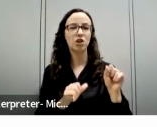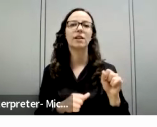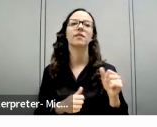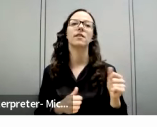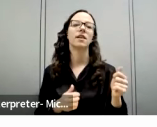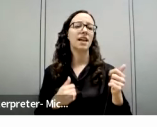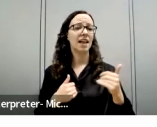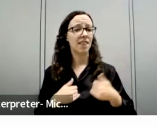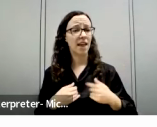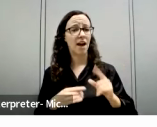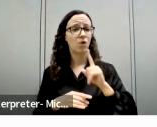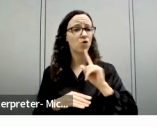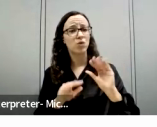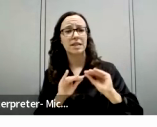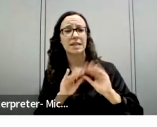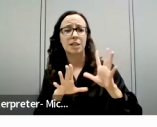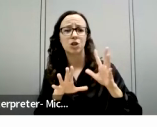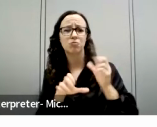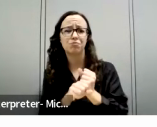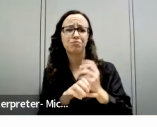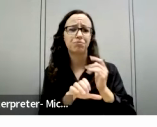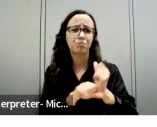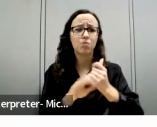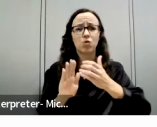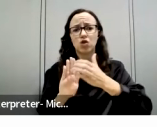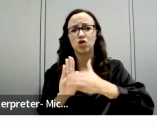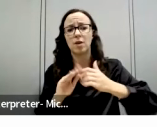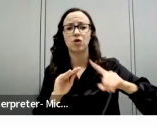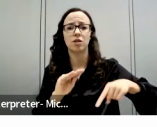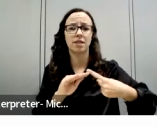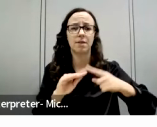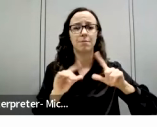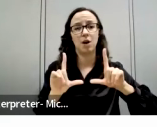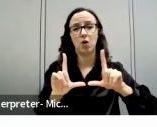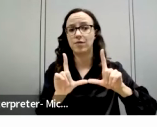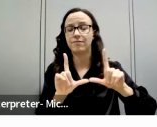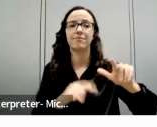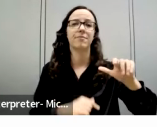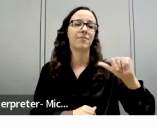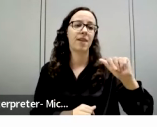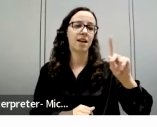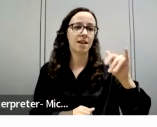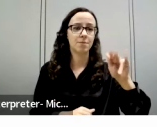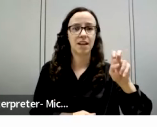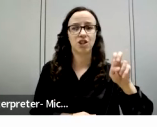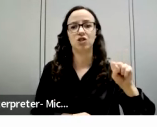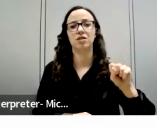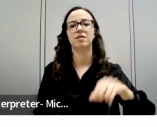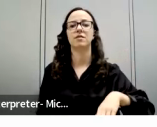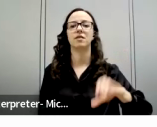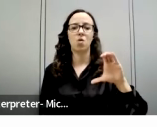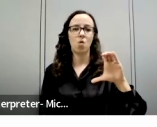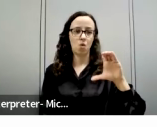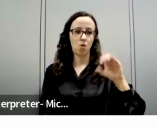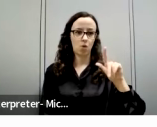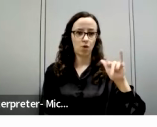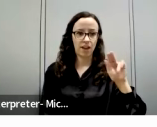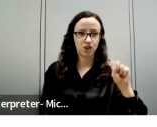succinct textbook chapters about licenses, adaptations, collections, and they're